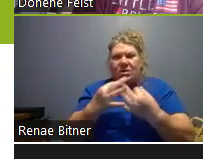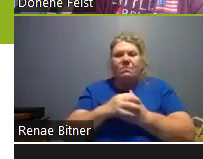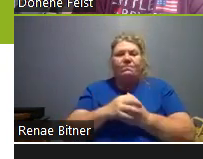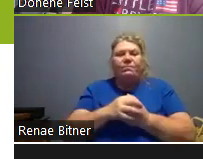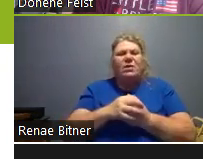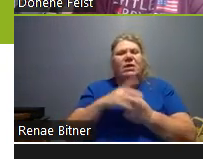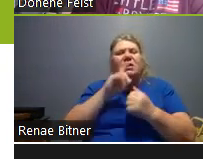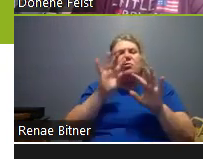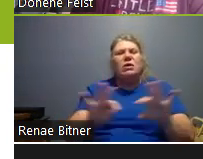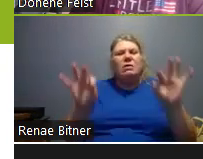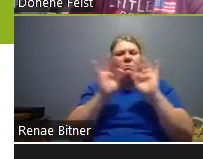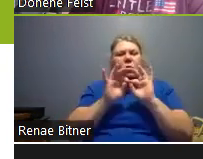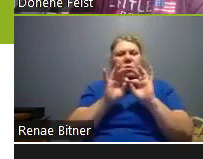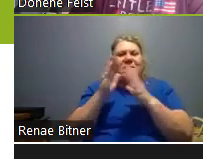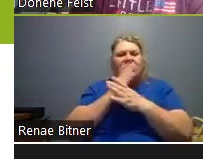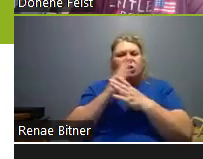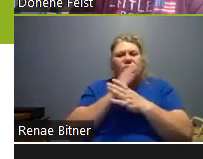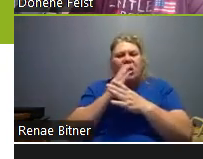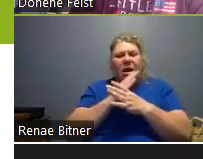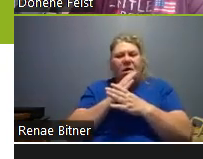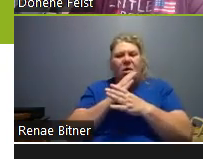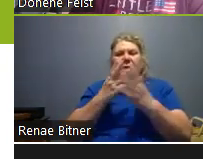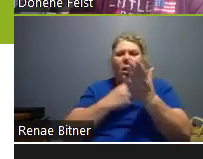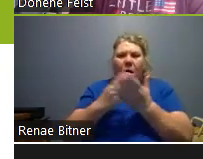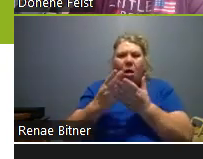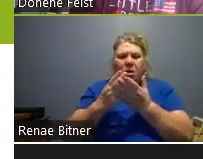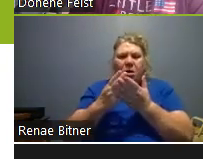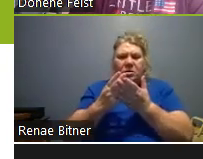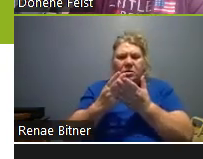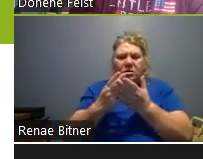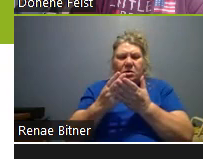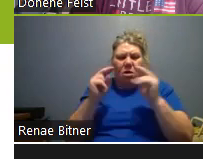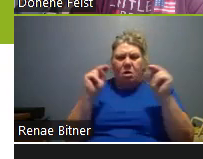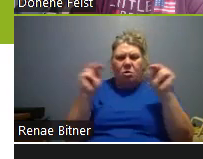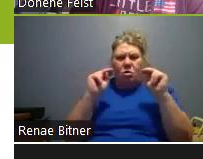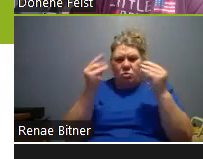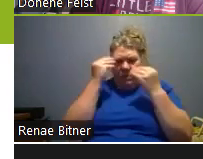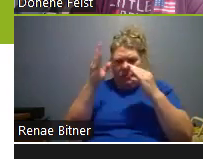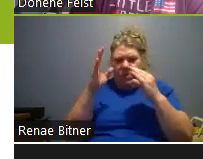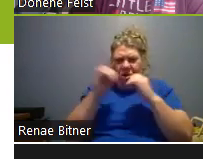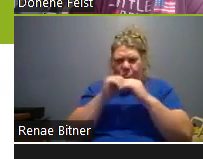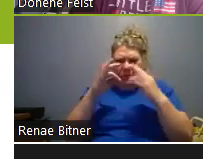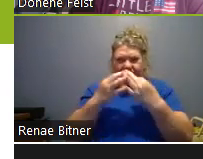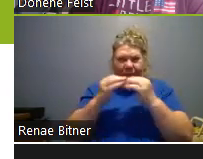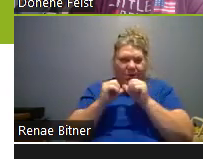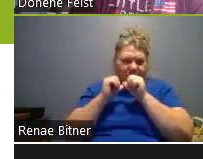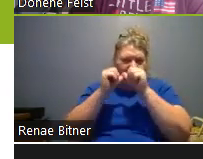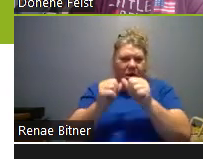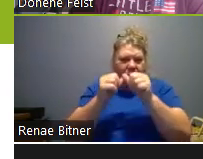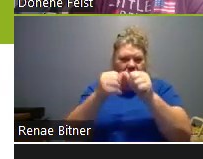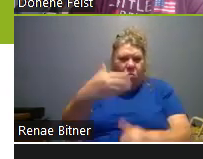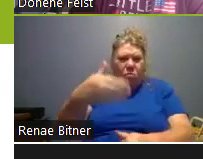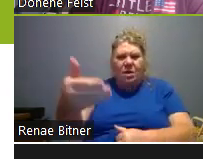really important to really share unbiased and honest information with family members on an ongoing basis. And I